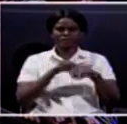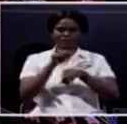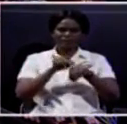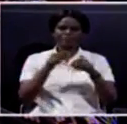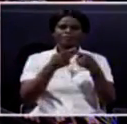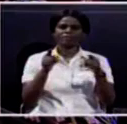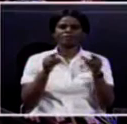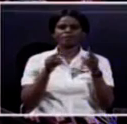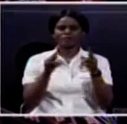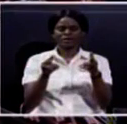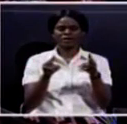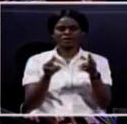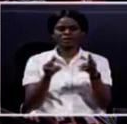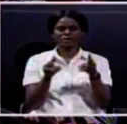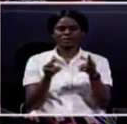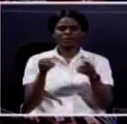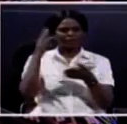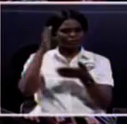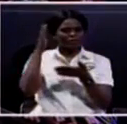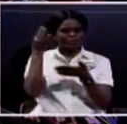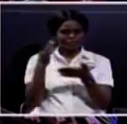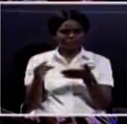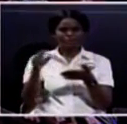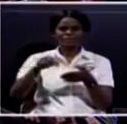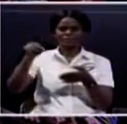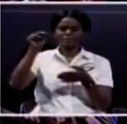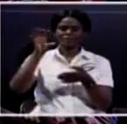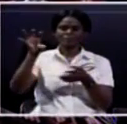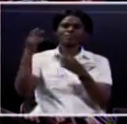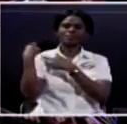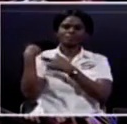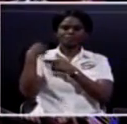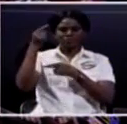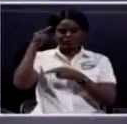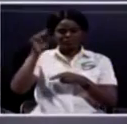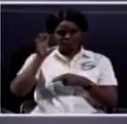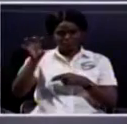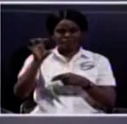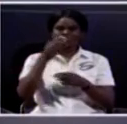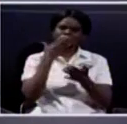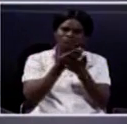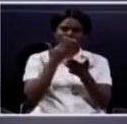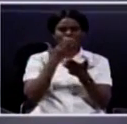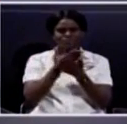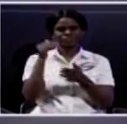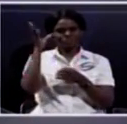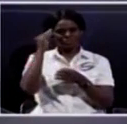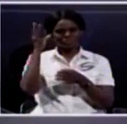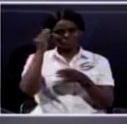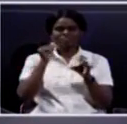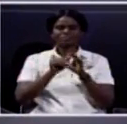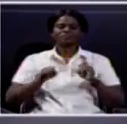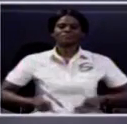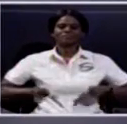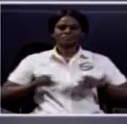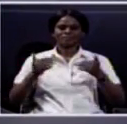different capacity. And as Permanent Secretary, and overseeing the province. That's probably a very good experience you have now. And eventually now,